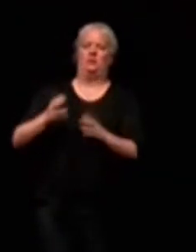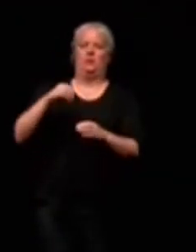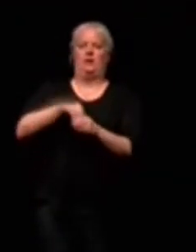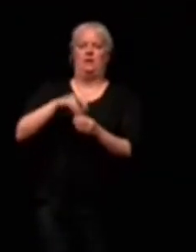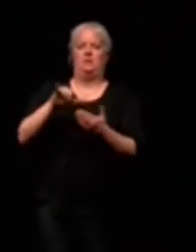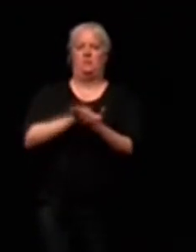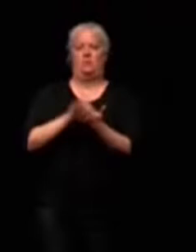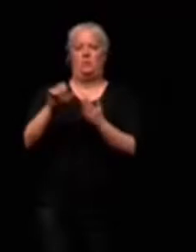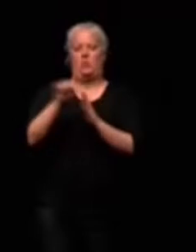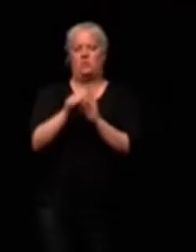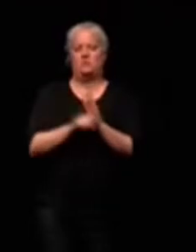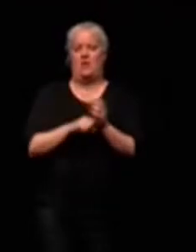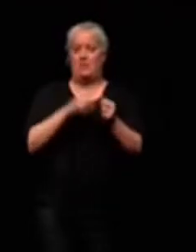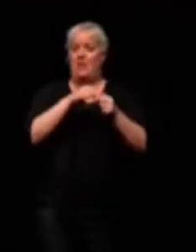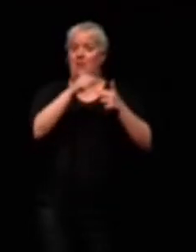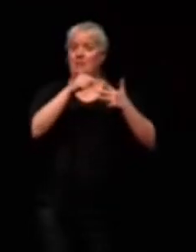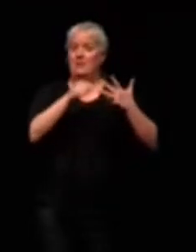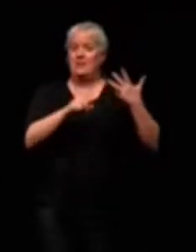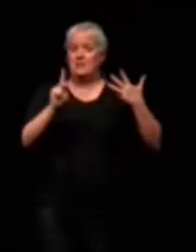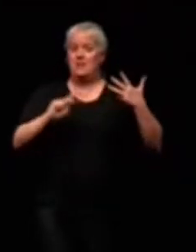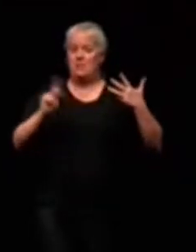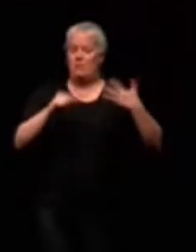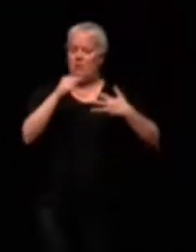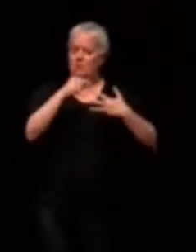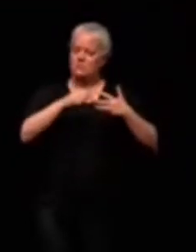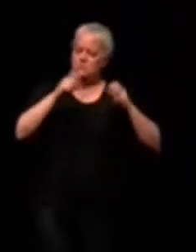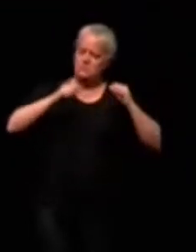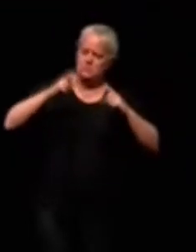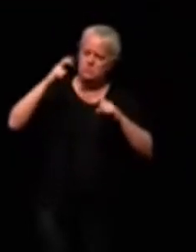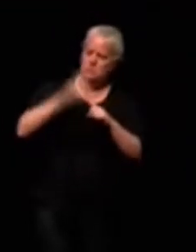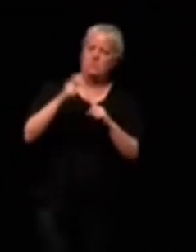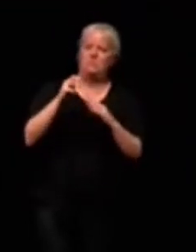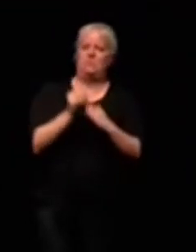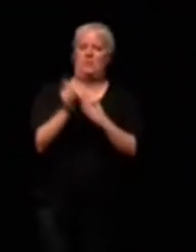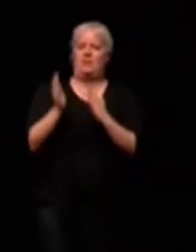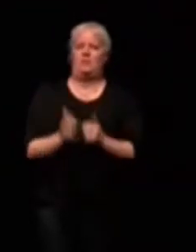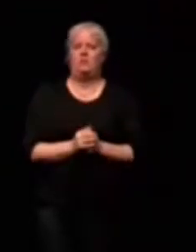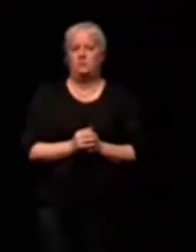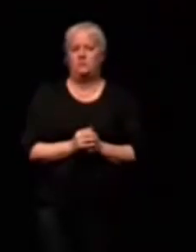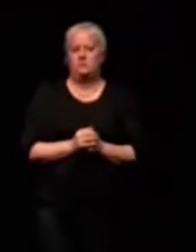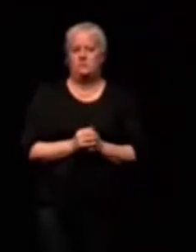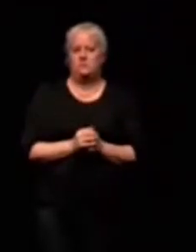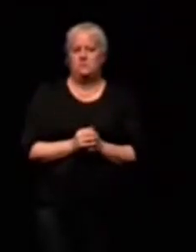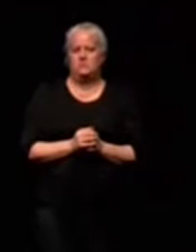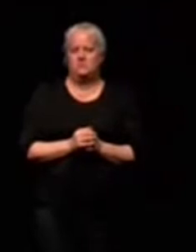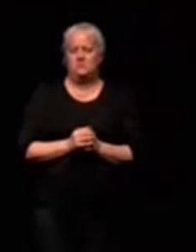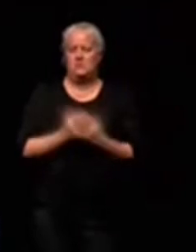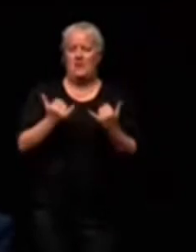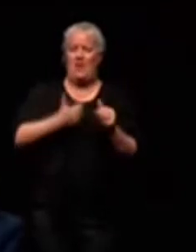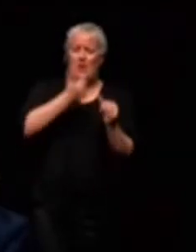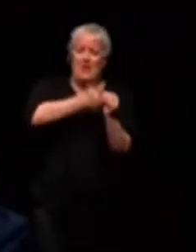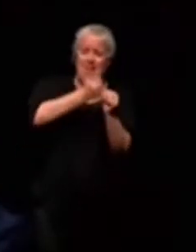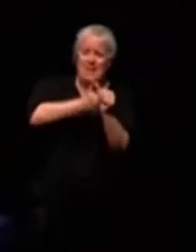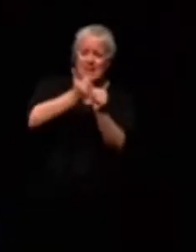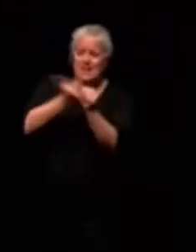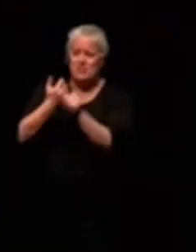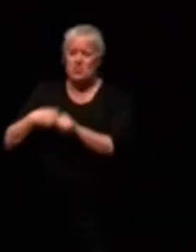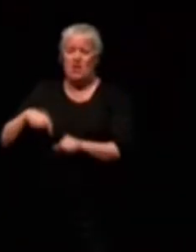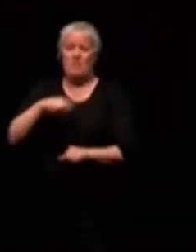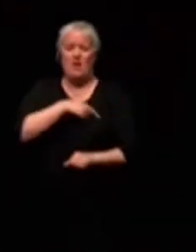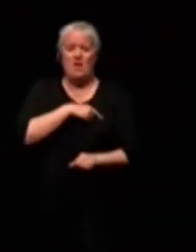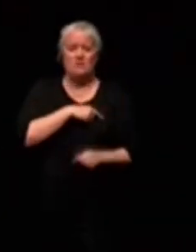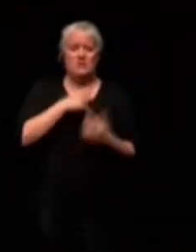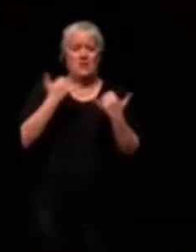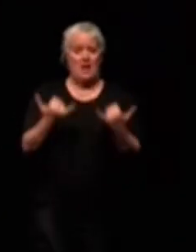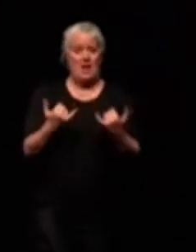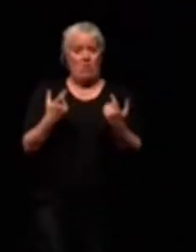leadership like these candidates. And it is up to every one of us, each and every one of us, to go out and